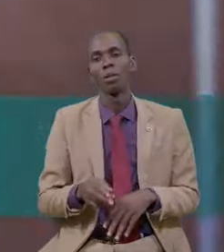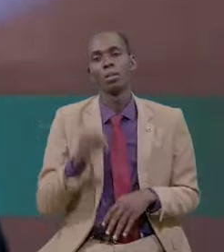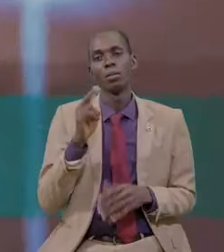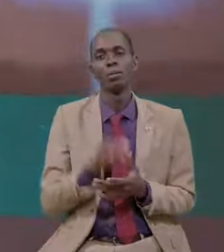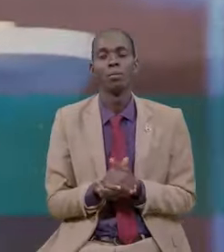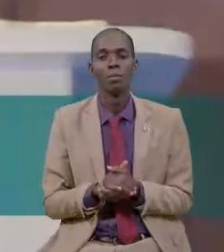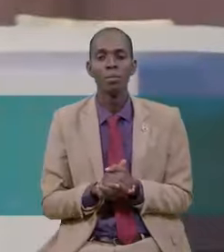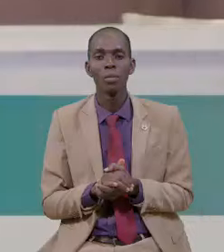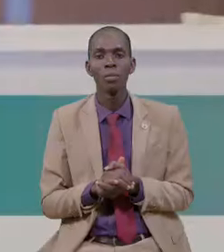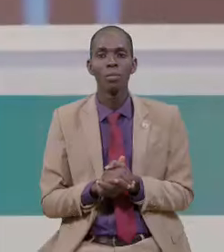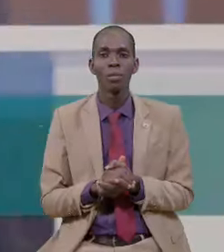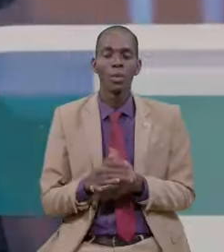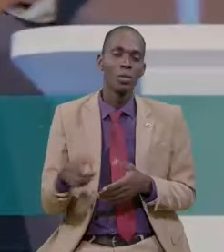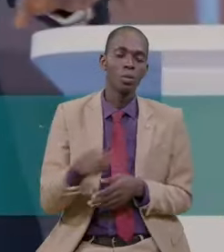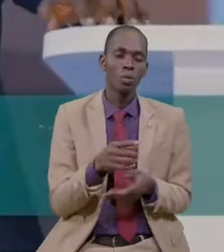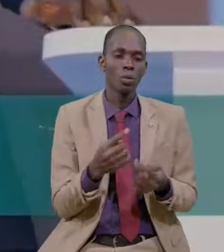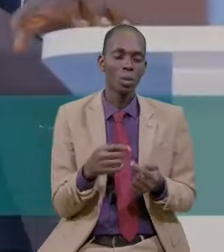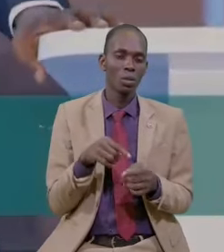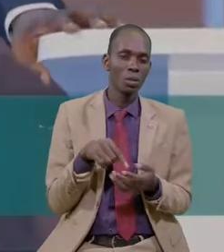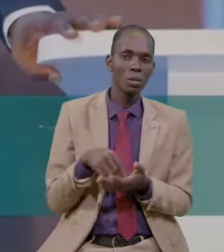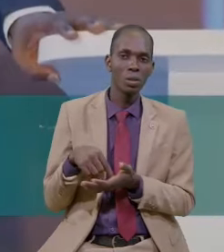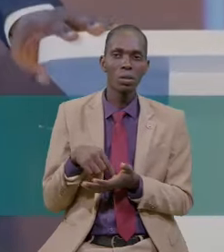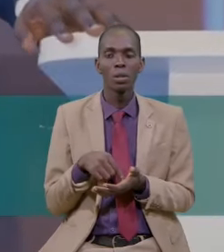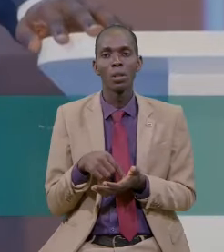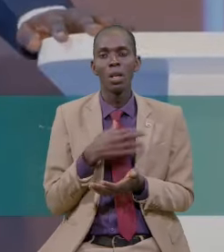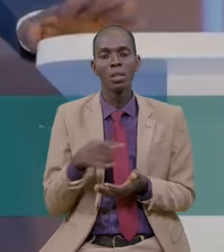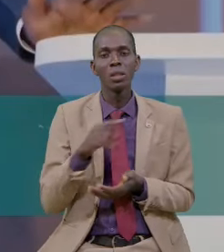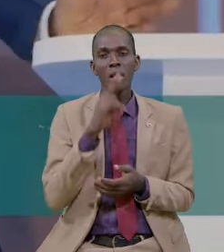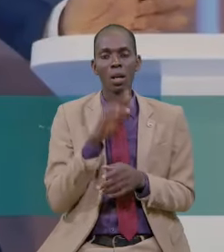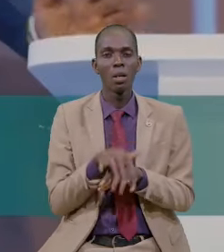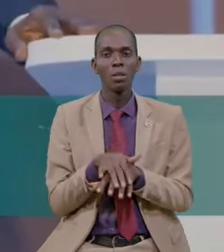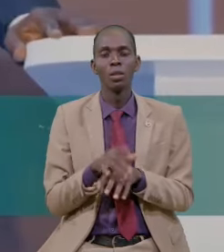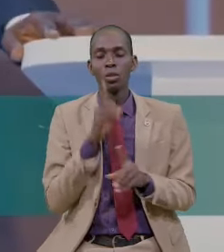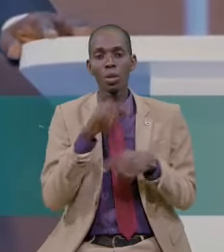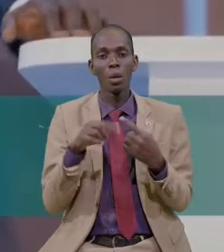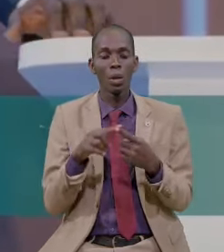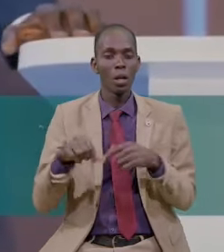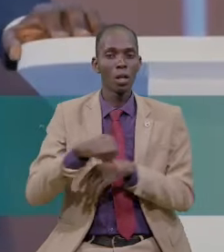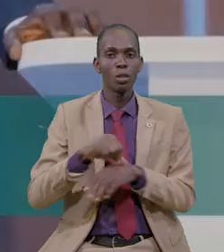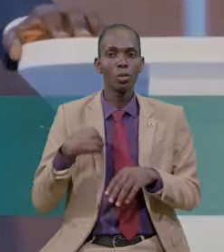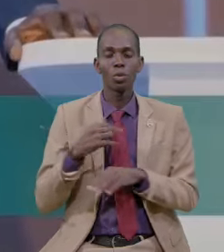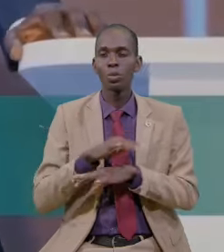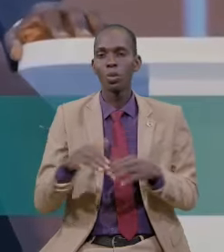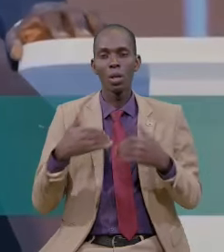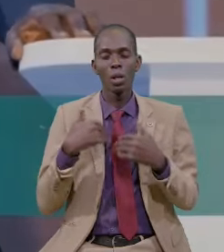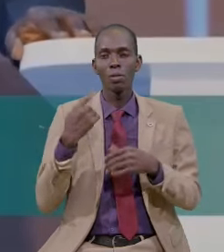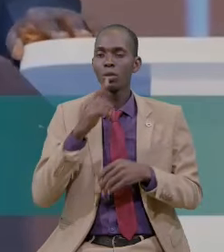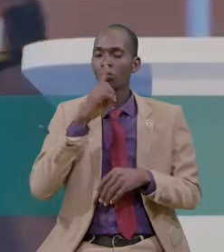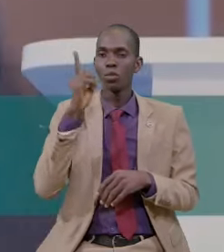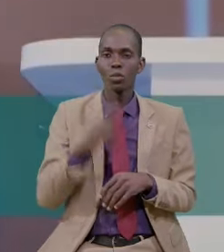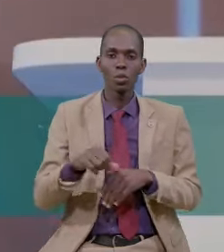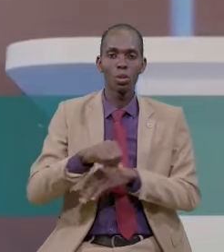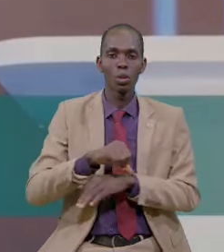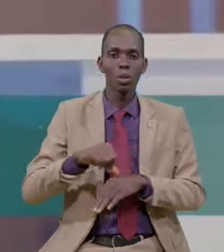this, cover up this, and they're hypocrites. They talk of anointing, but they don't have the real anointing. And